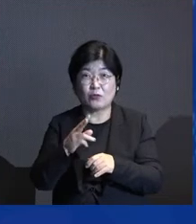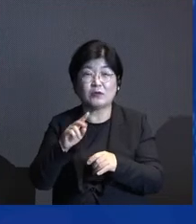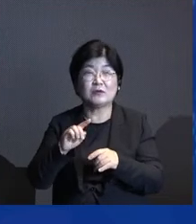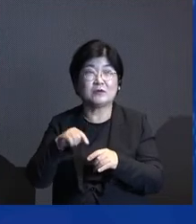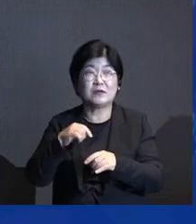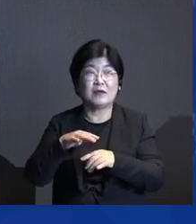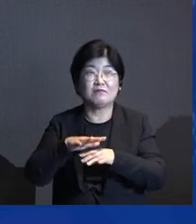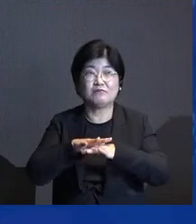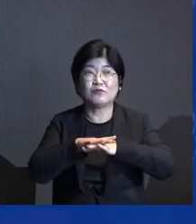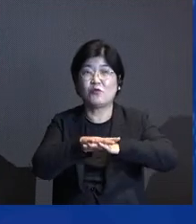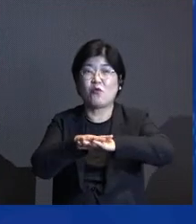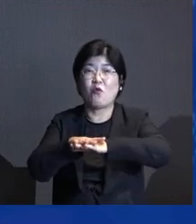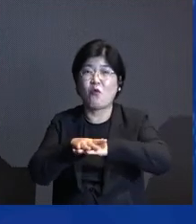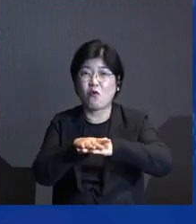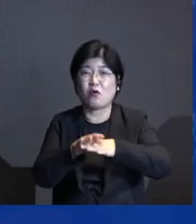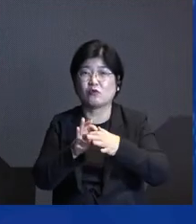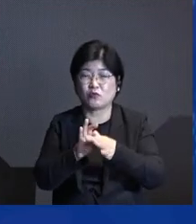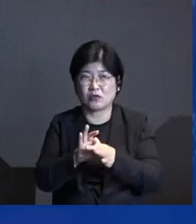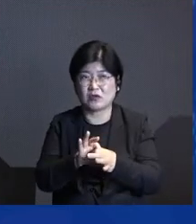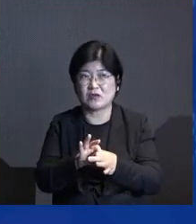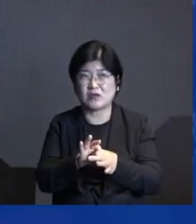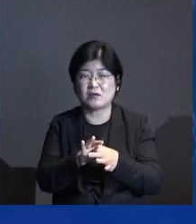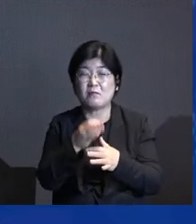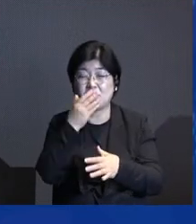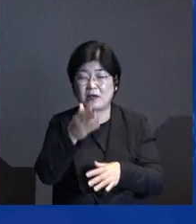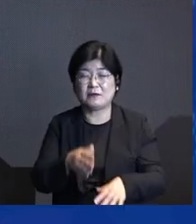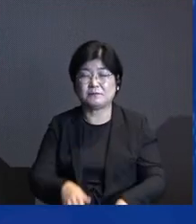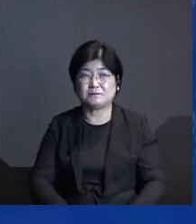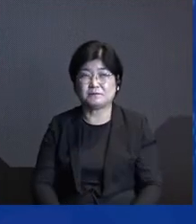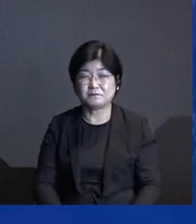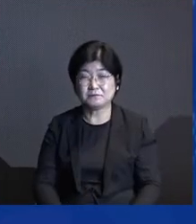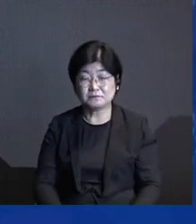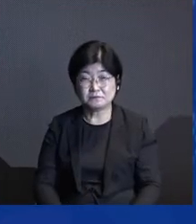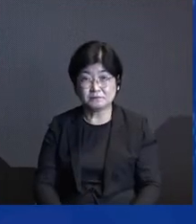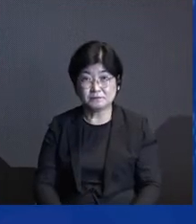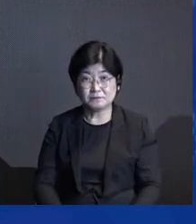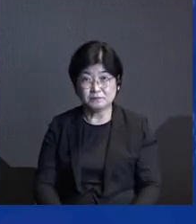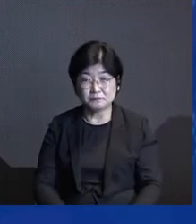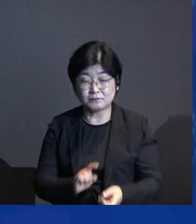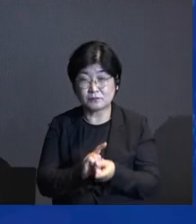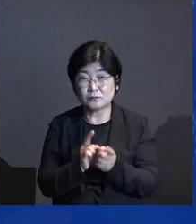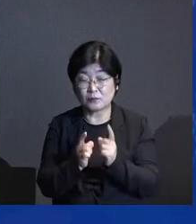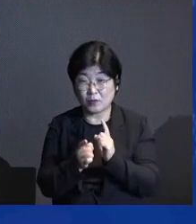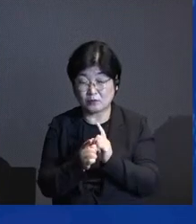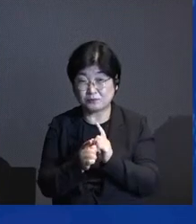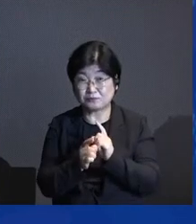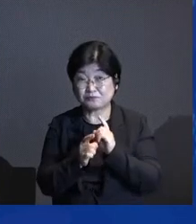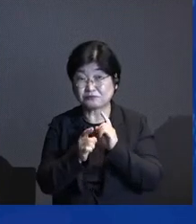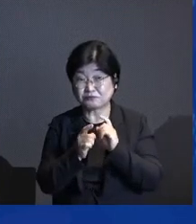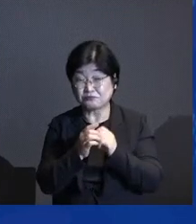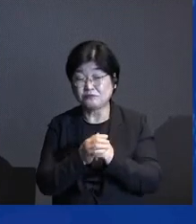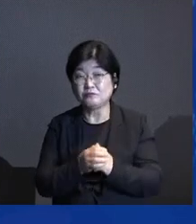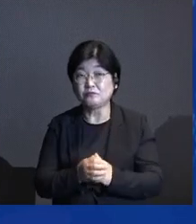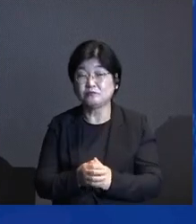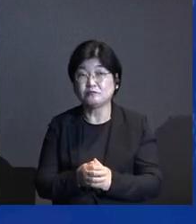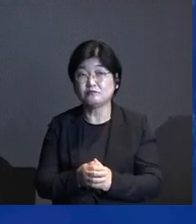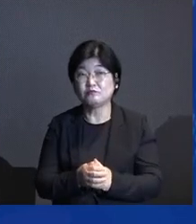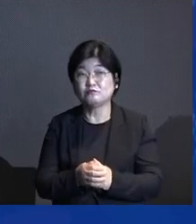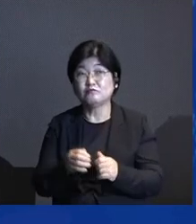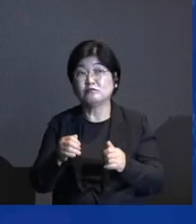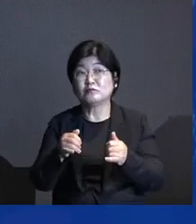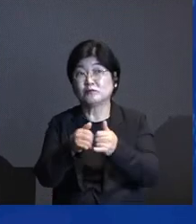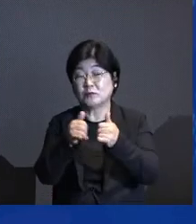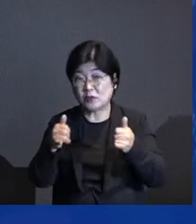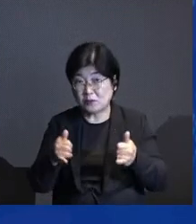because there are two levels of networking, which are the community level and the non-community level. At the community